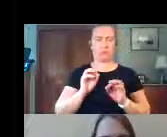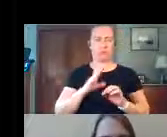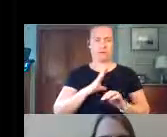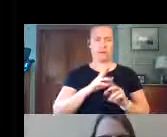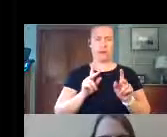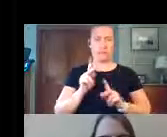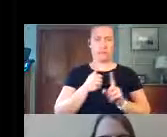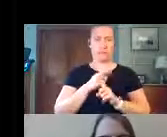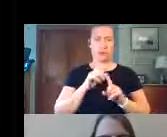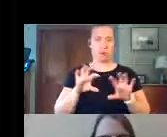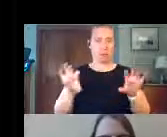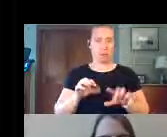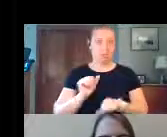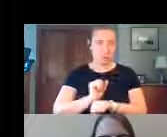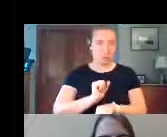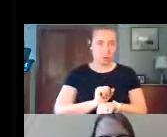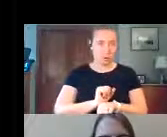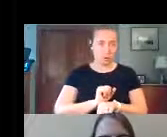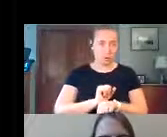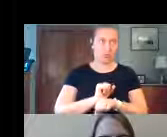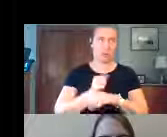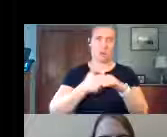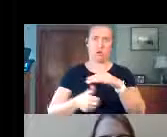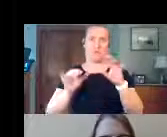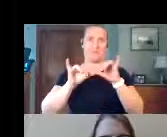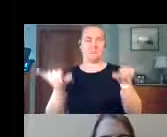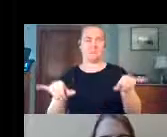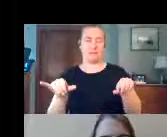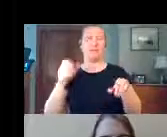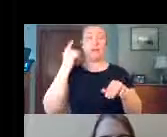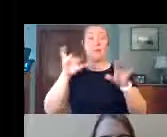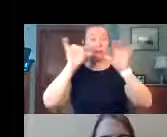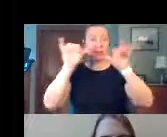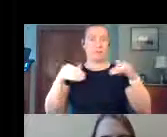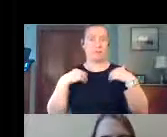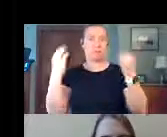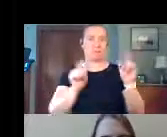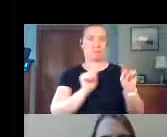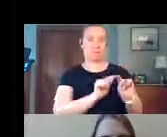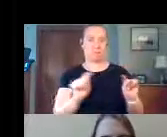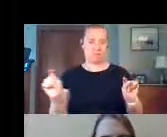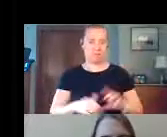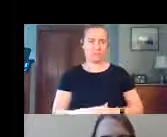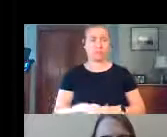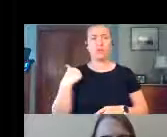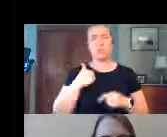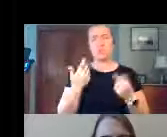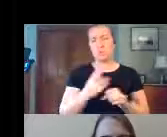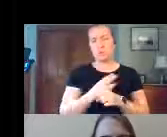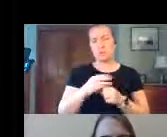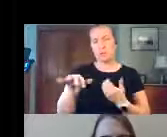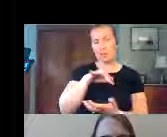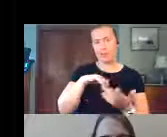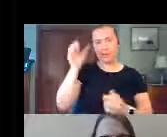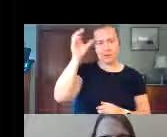work as embedded in a system that includes multiple factors. So we used a blended conceptual framework, bringing together